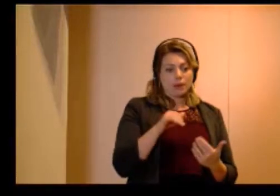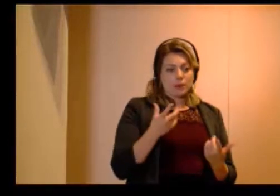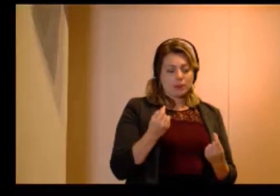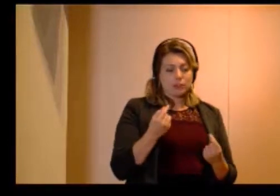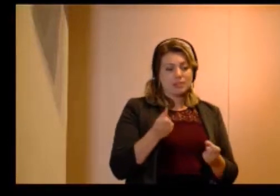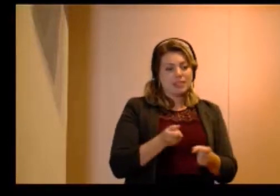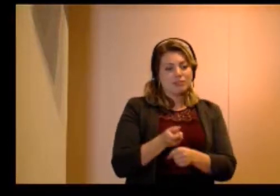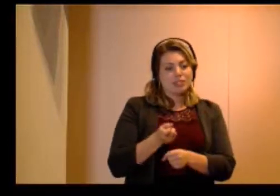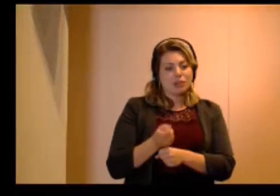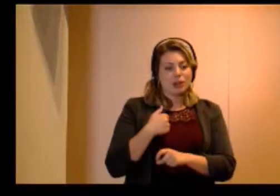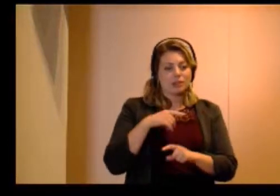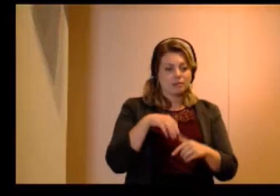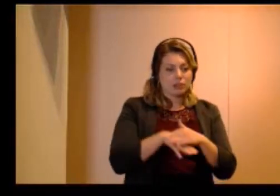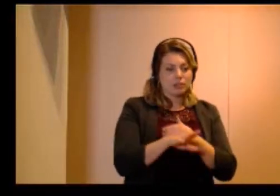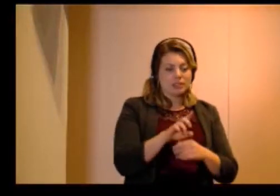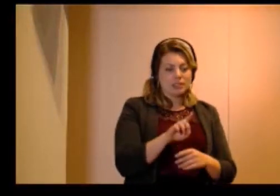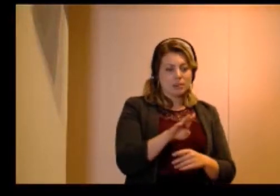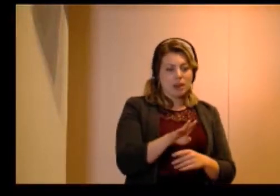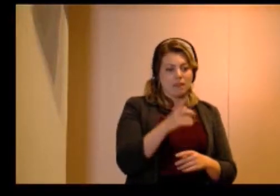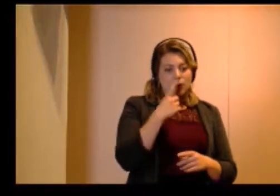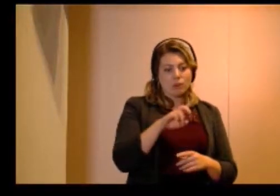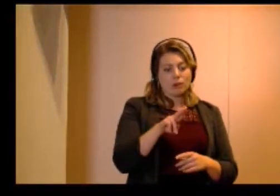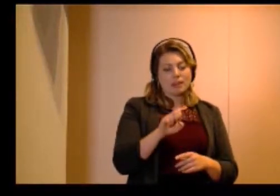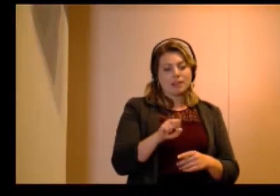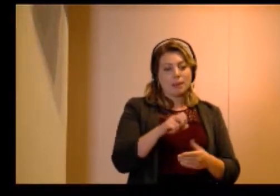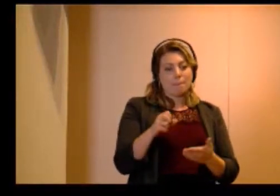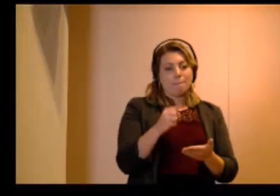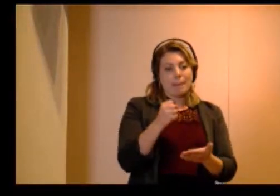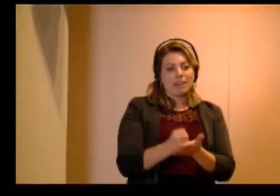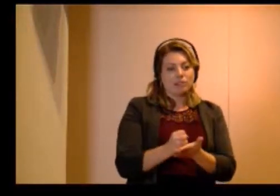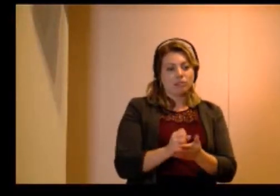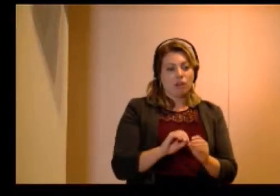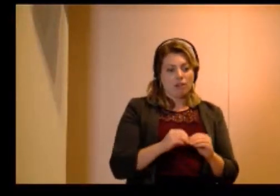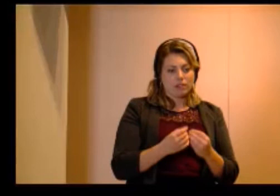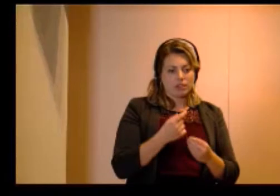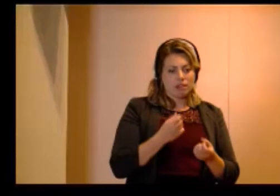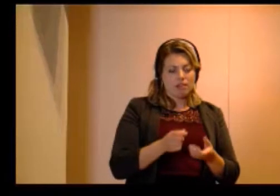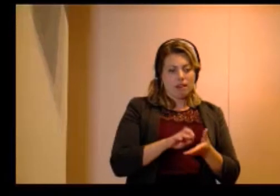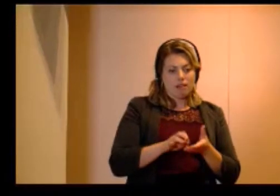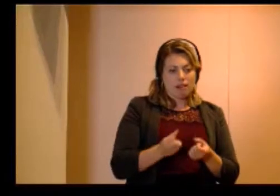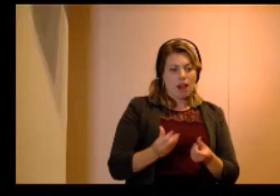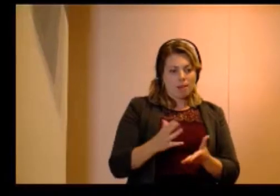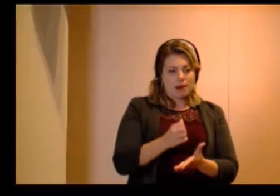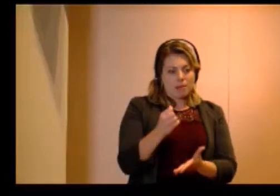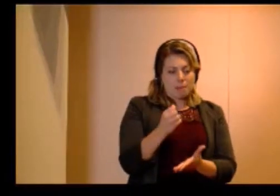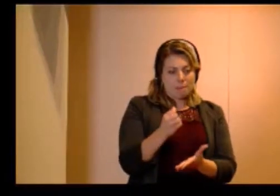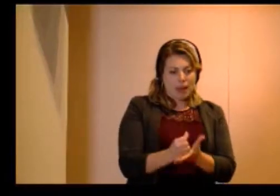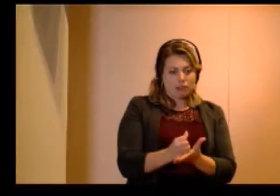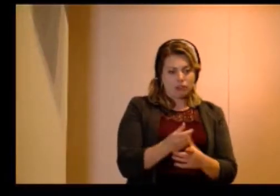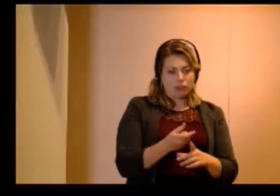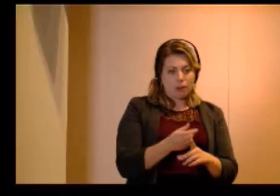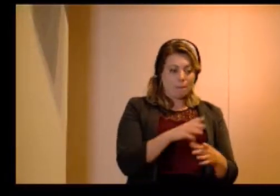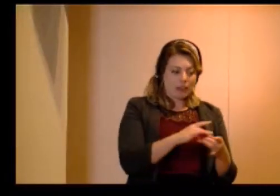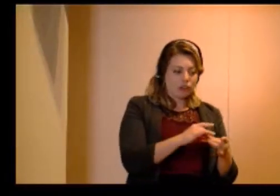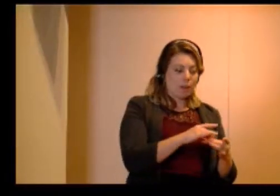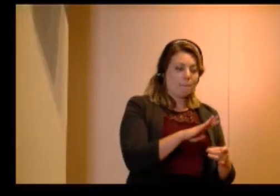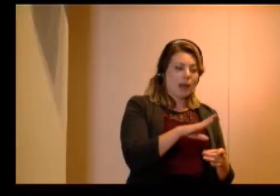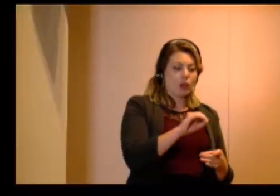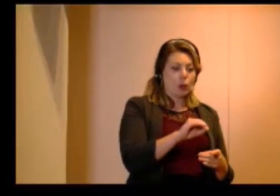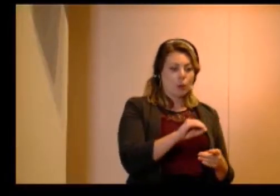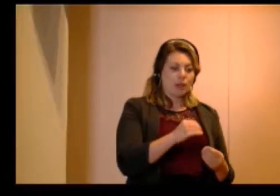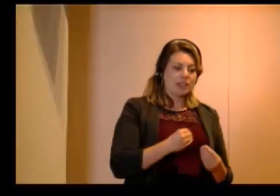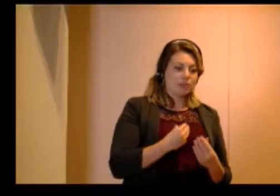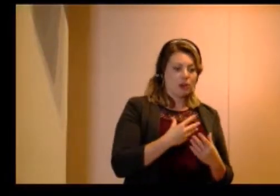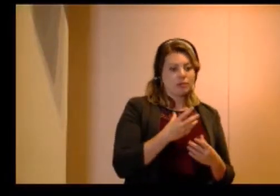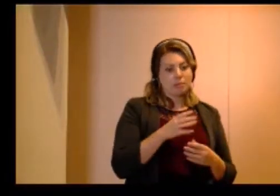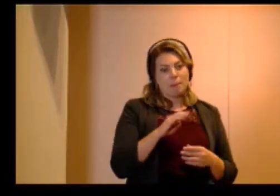into the database of the US Patent Office and I count how many patents mention bioinspiration, biomimetic. So I have a couple of